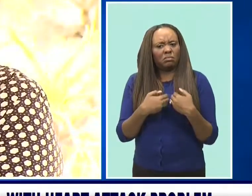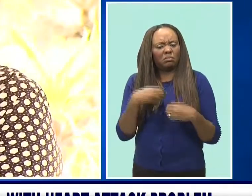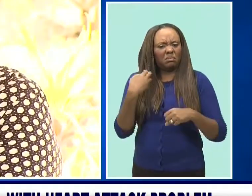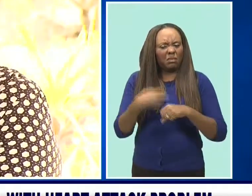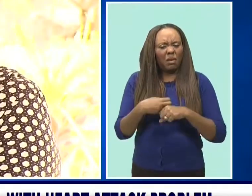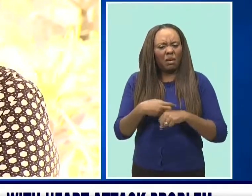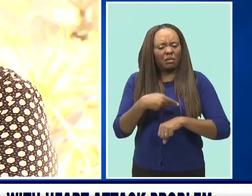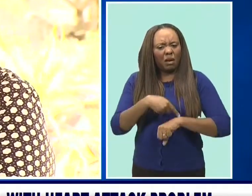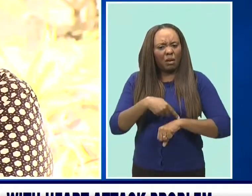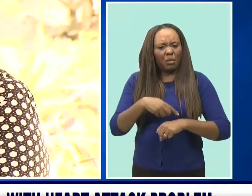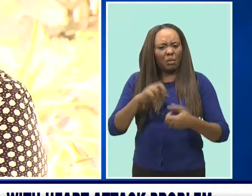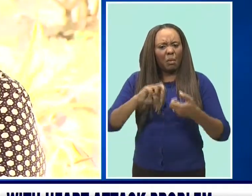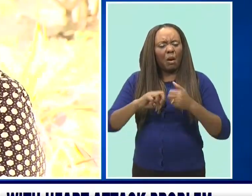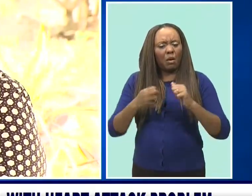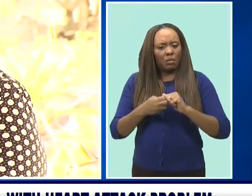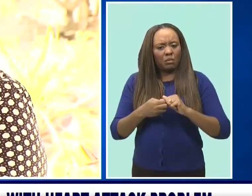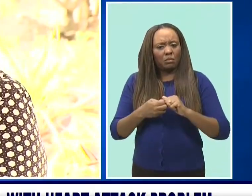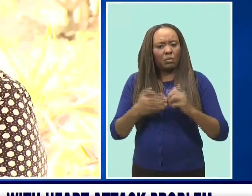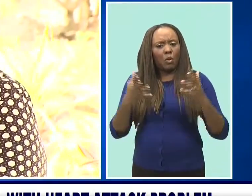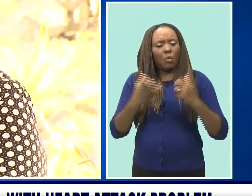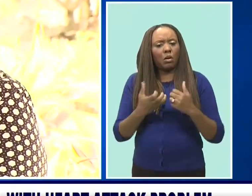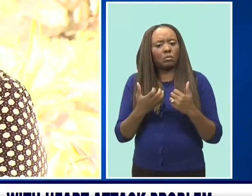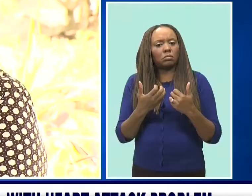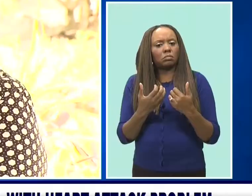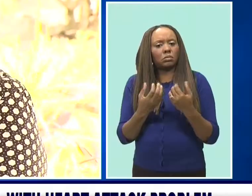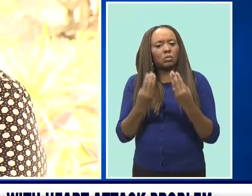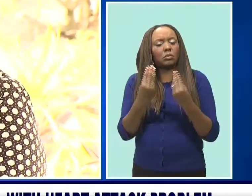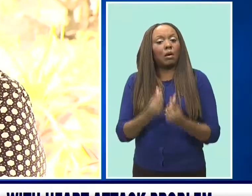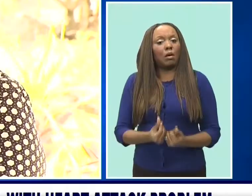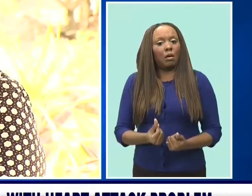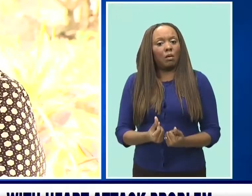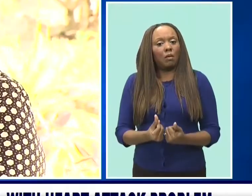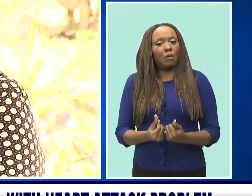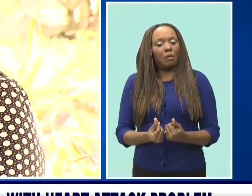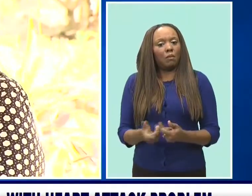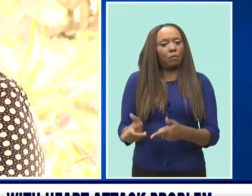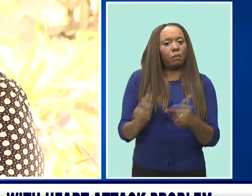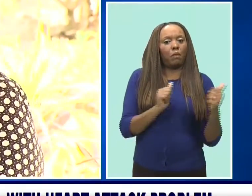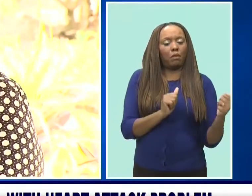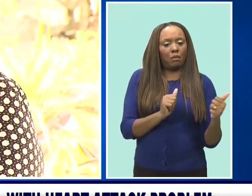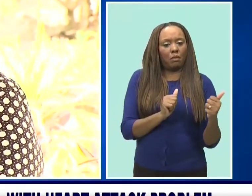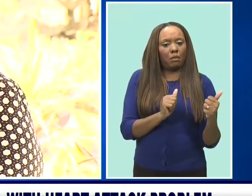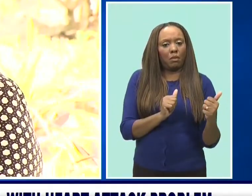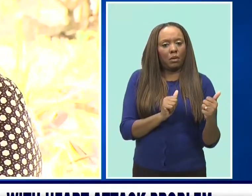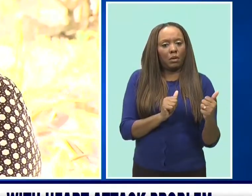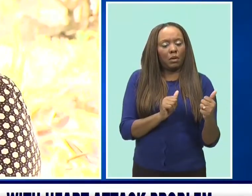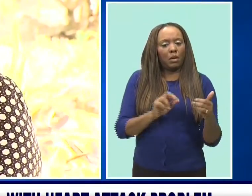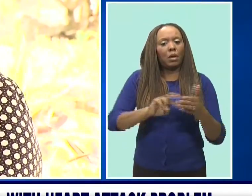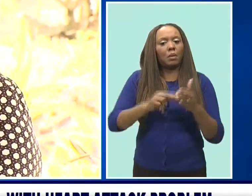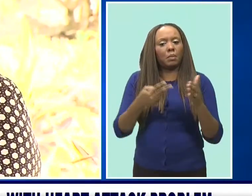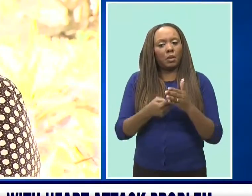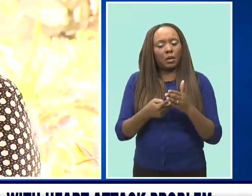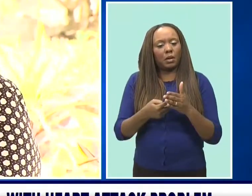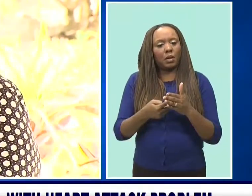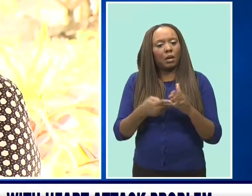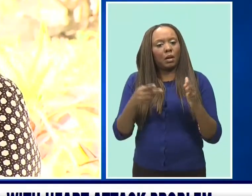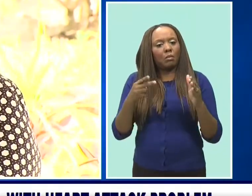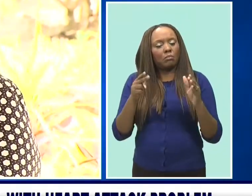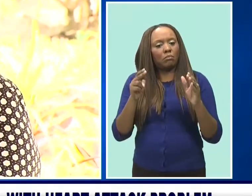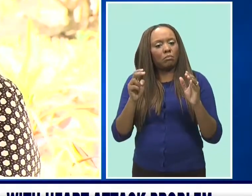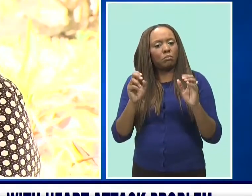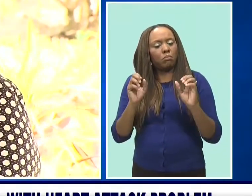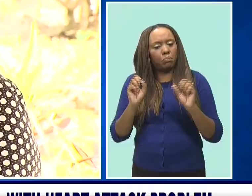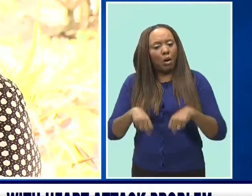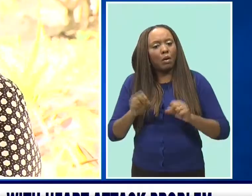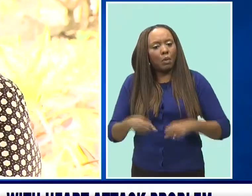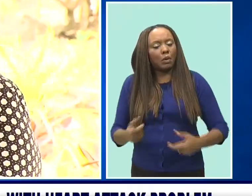difficulties within the shortest possible period of time, which immediately increases their capacity to survive. To